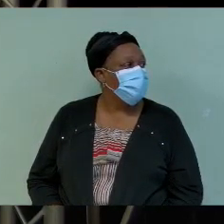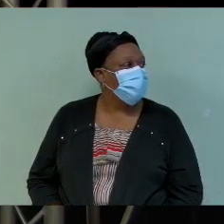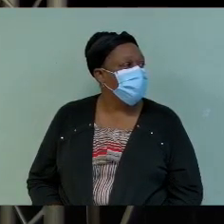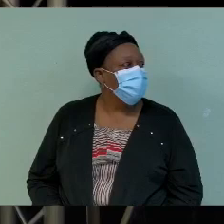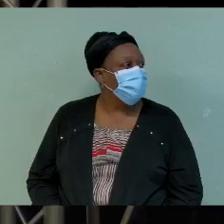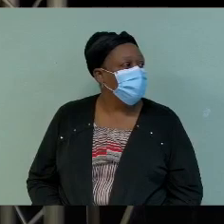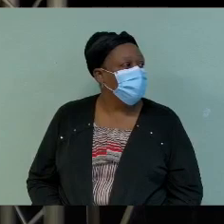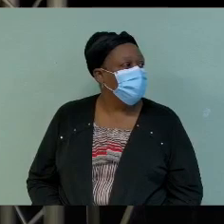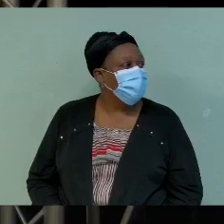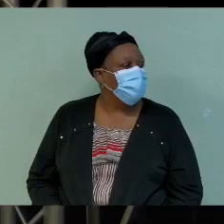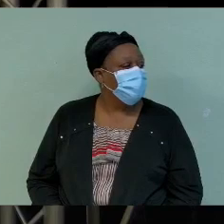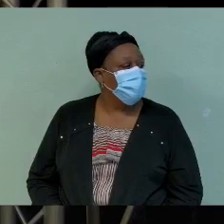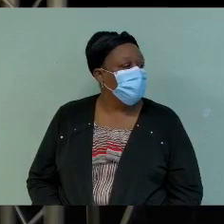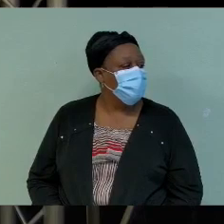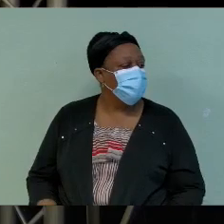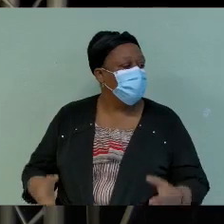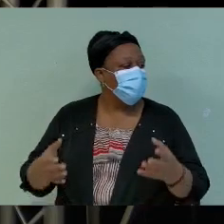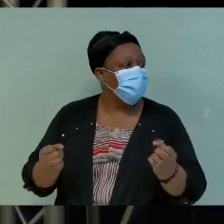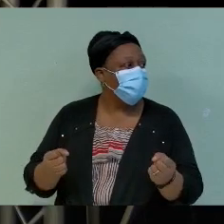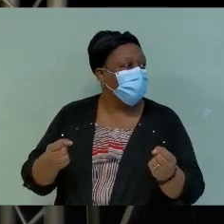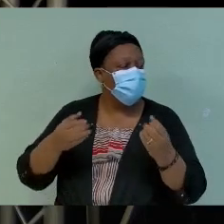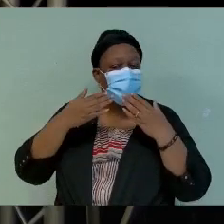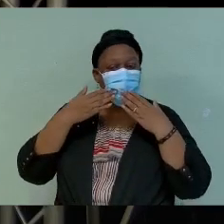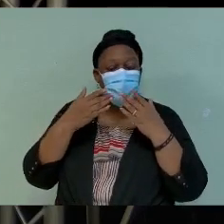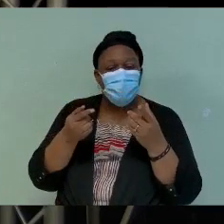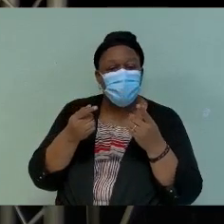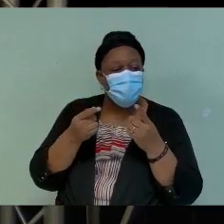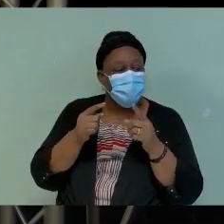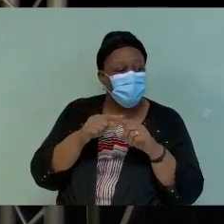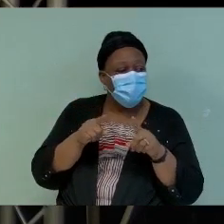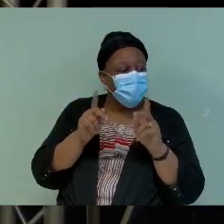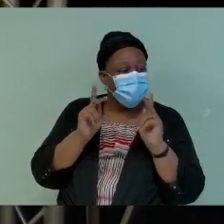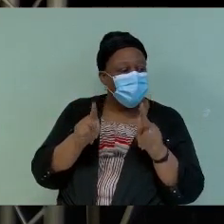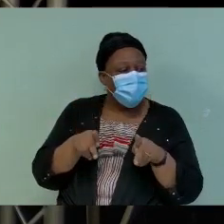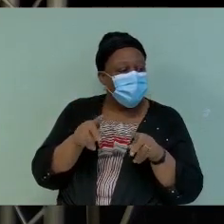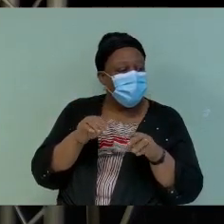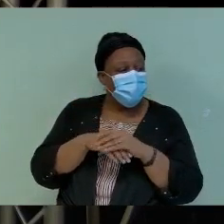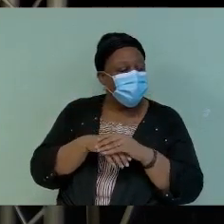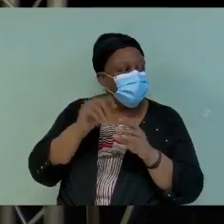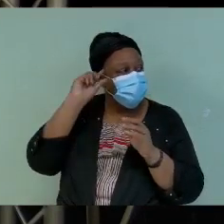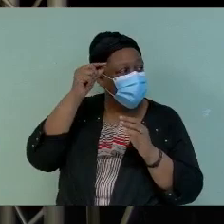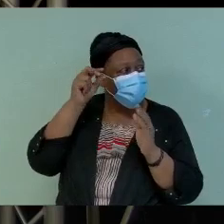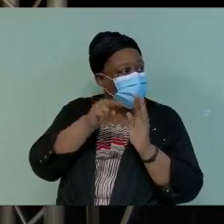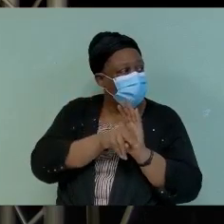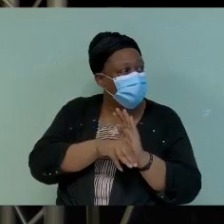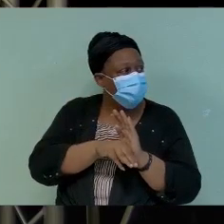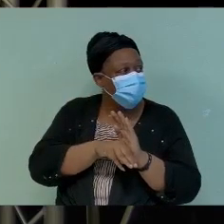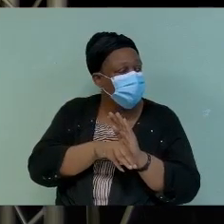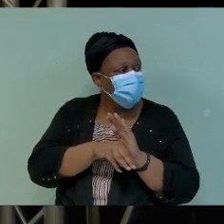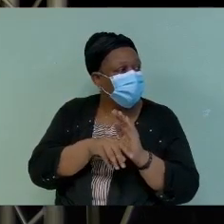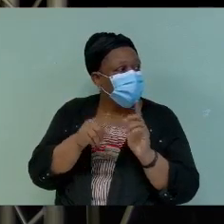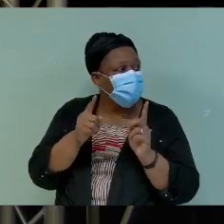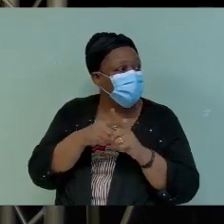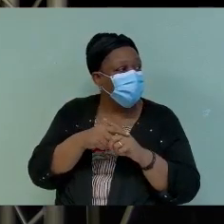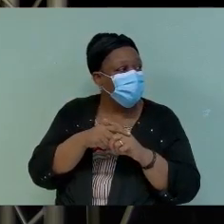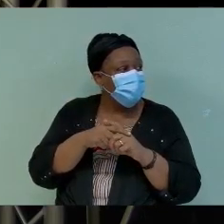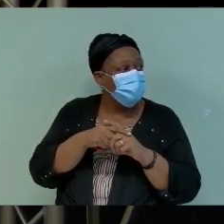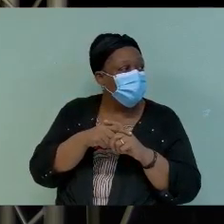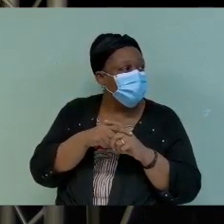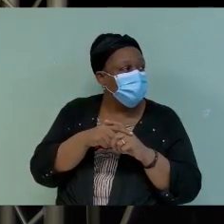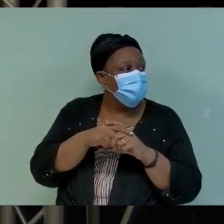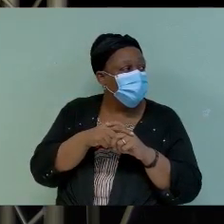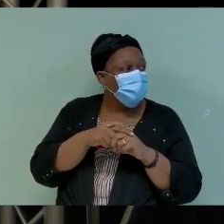the assiduous and continuous work that they are doing in attempting to expedite the process of